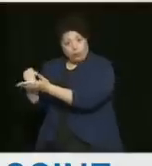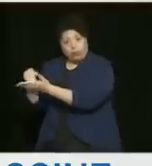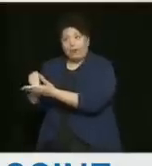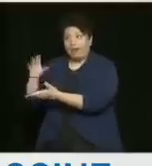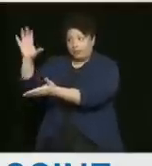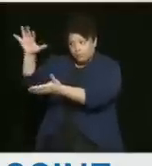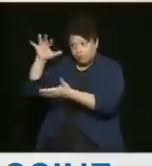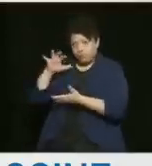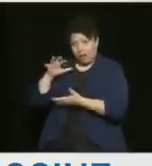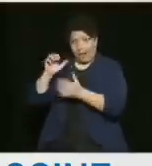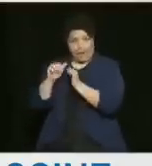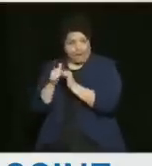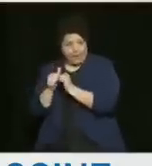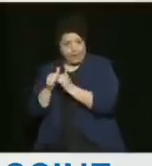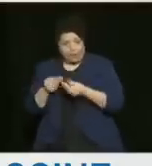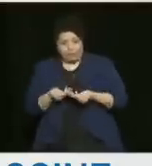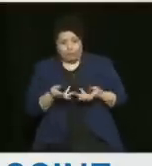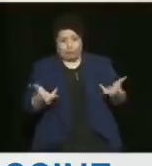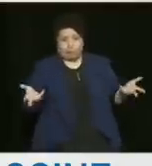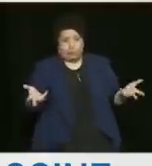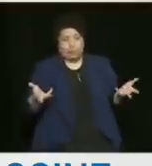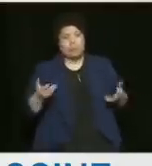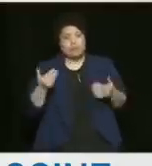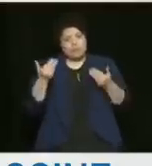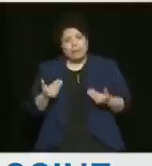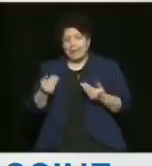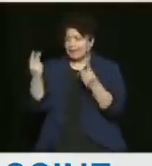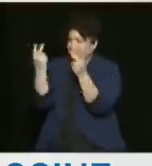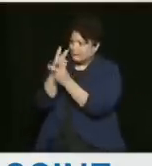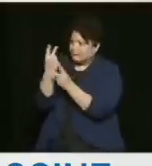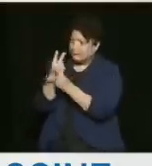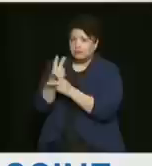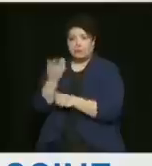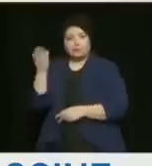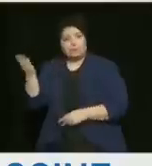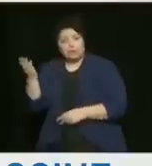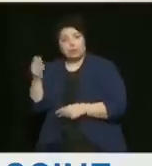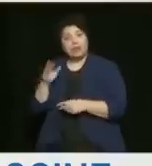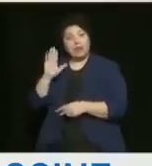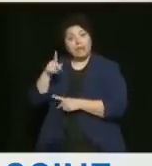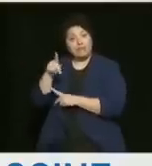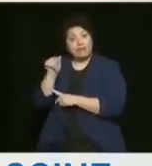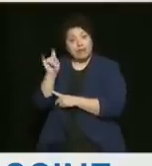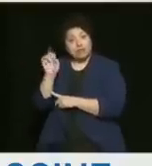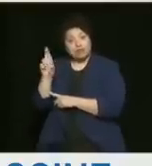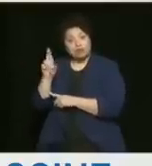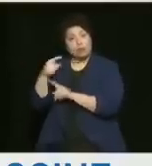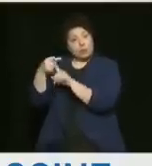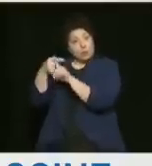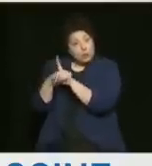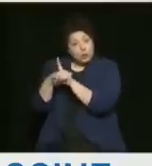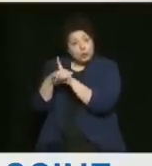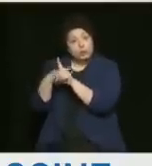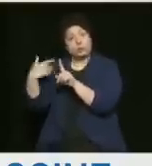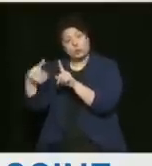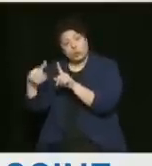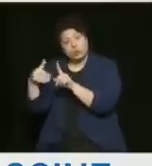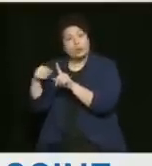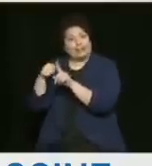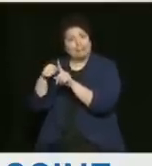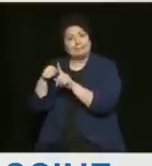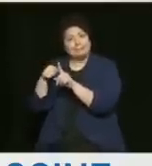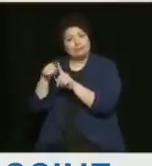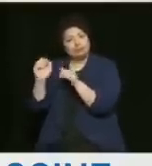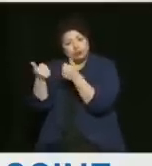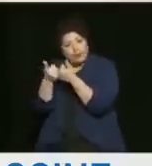is that looking at the sort of the logistics, the fact that the Pfizer vaccine obviously is much more challenging in terms of the cold chain